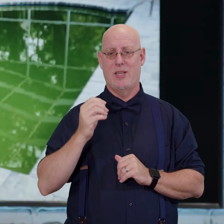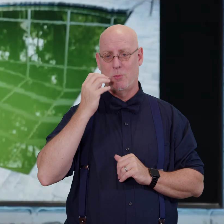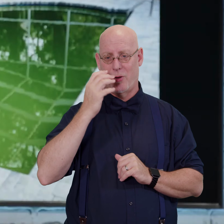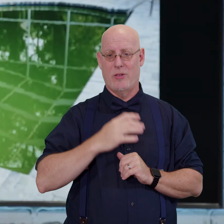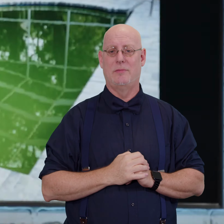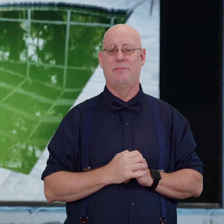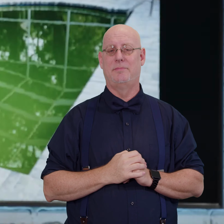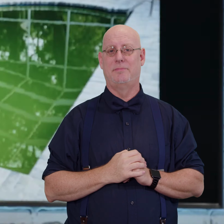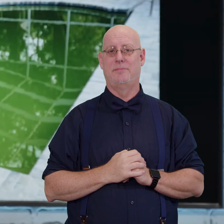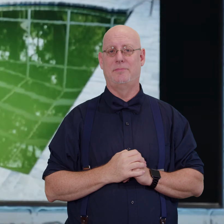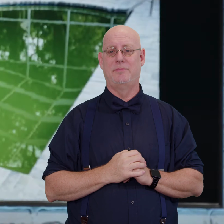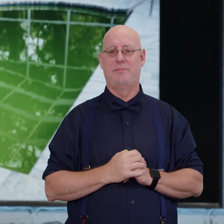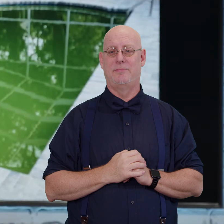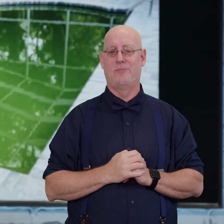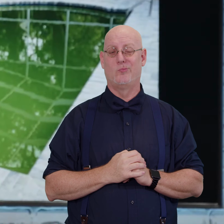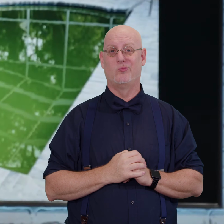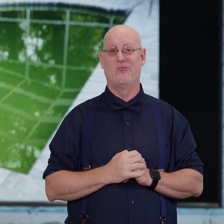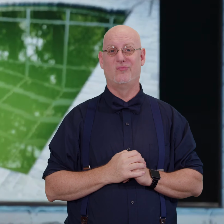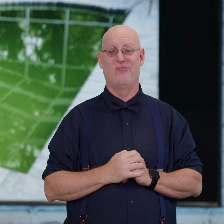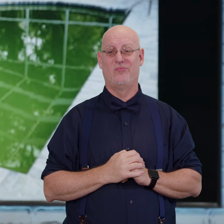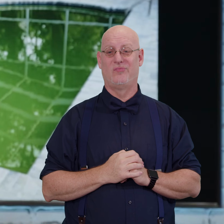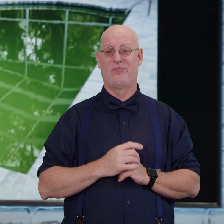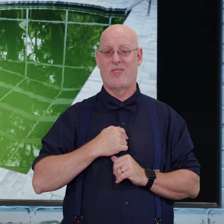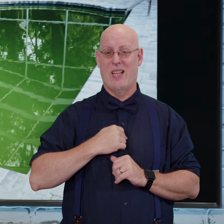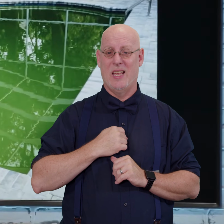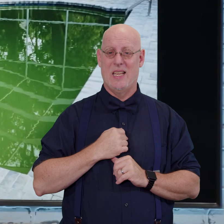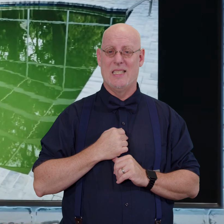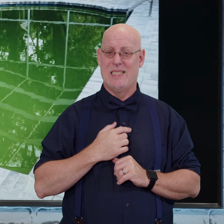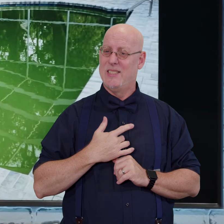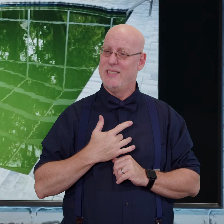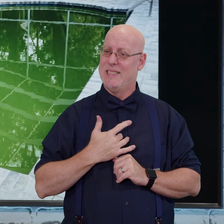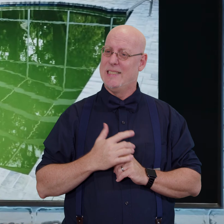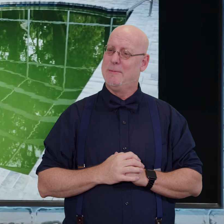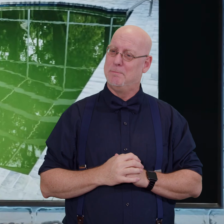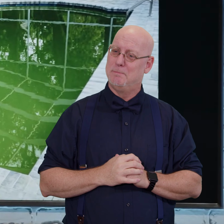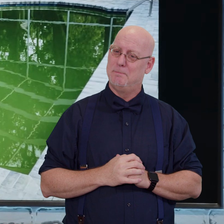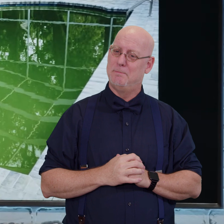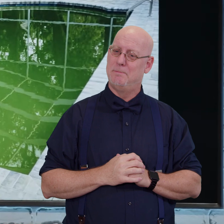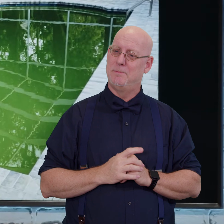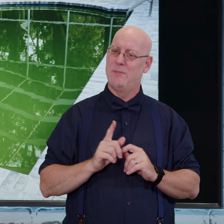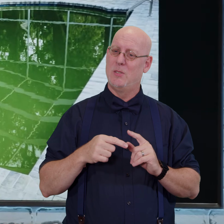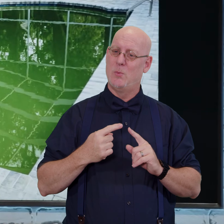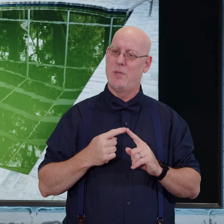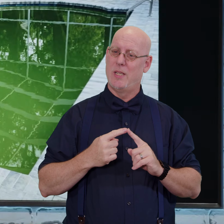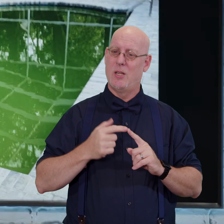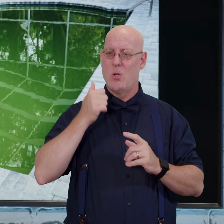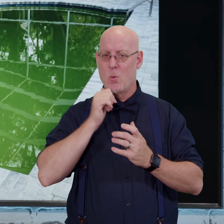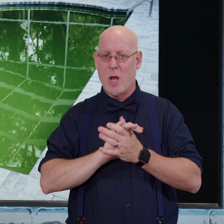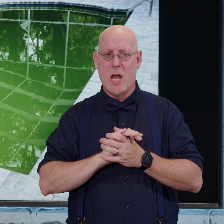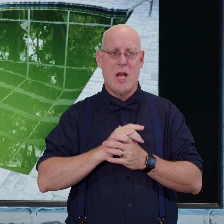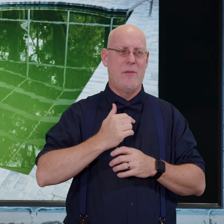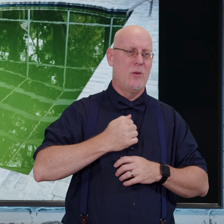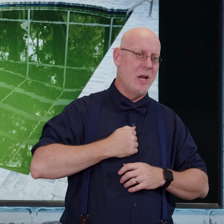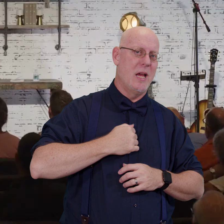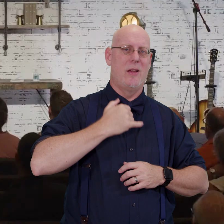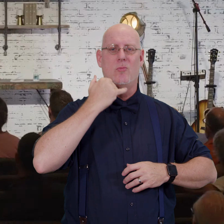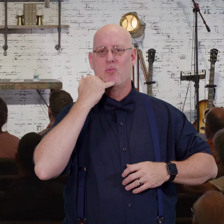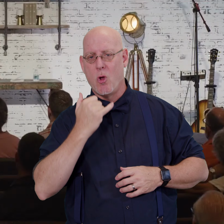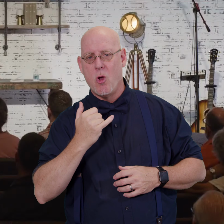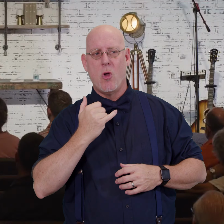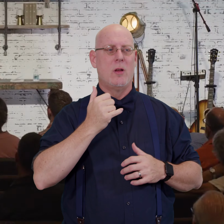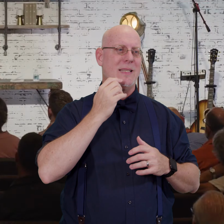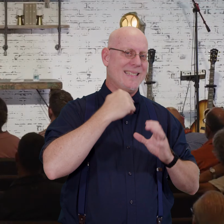beautiful. And I kind of get this vibe that whenever Danielle or I call them or email them